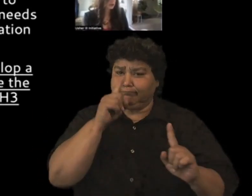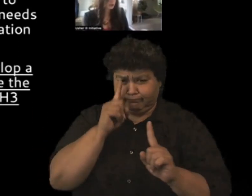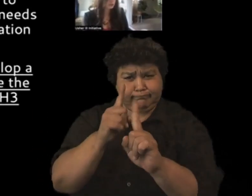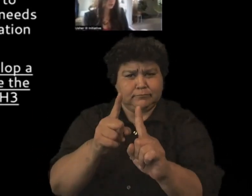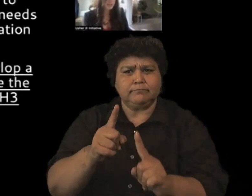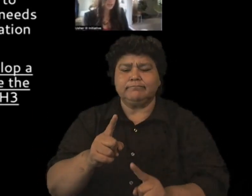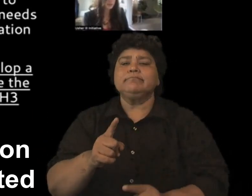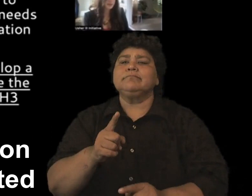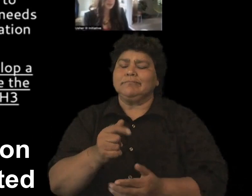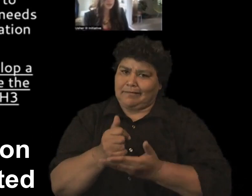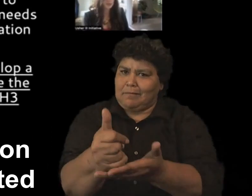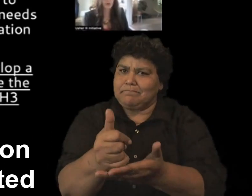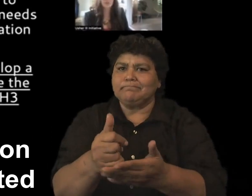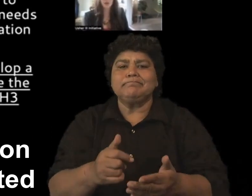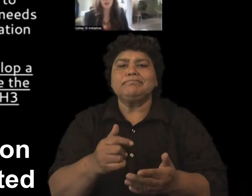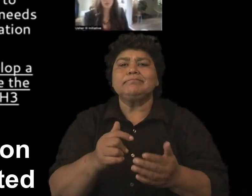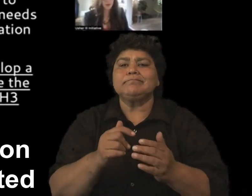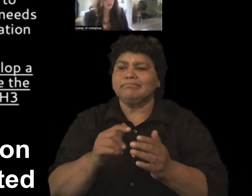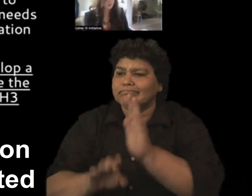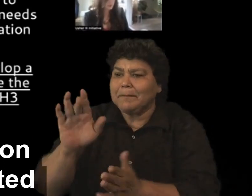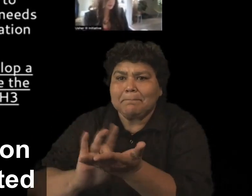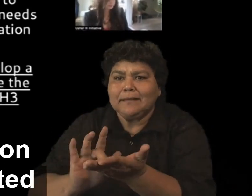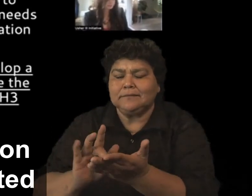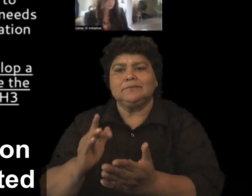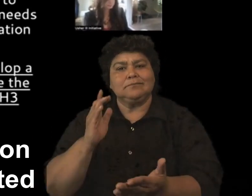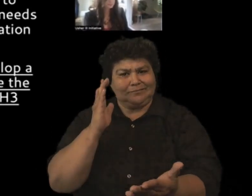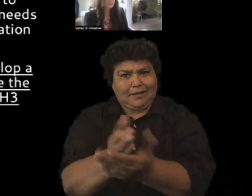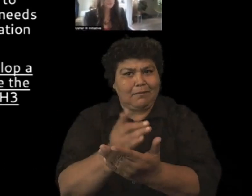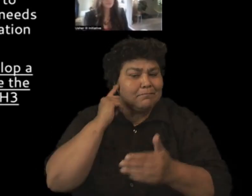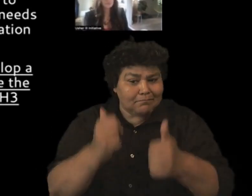therapy to halt or attenuate the sensory loss caused by Usher III.